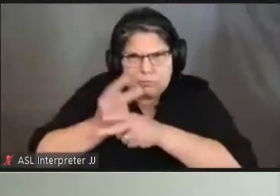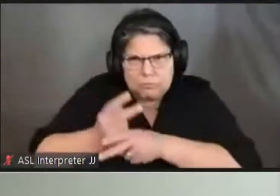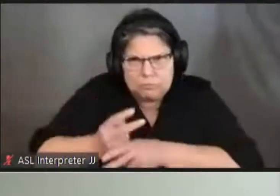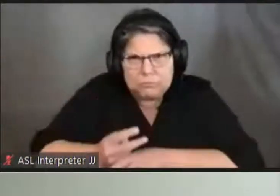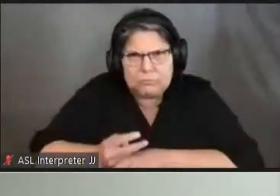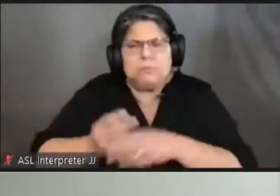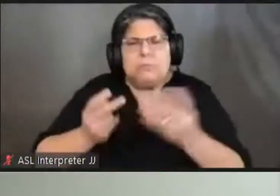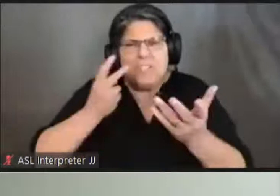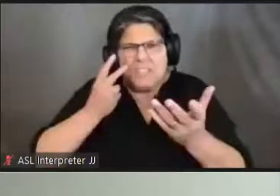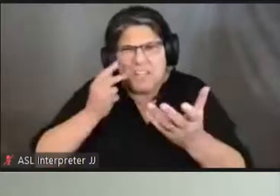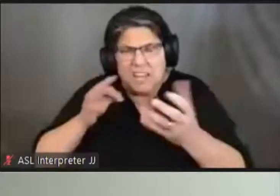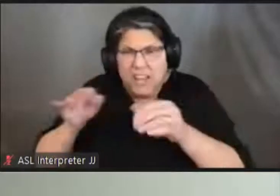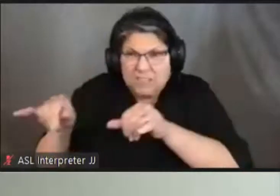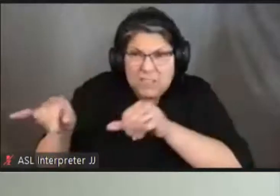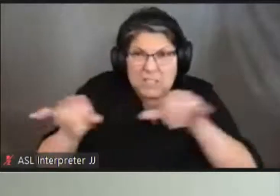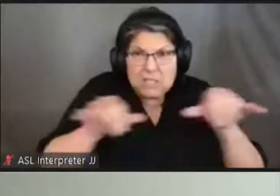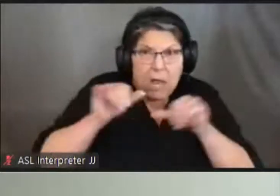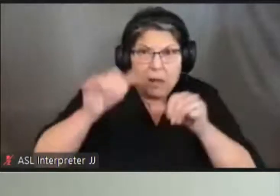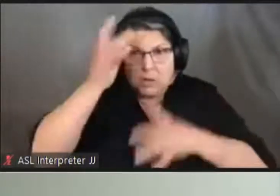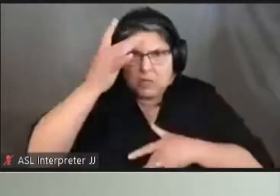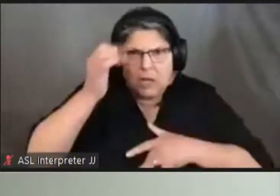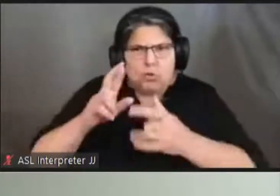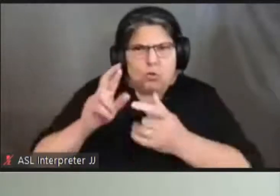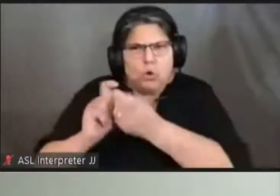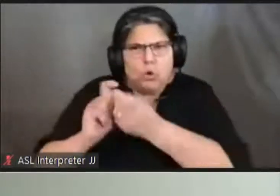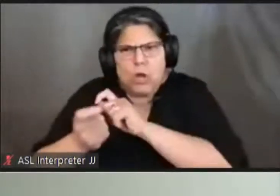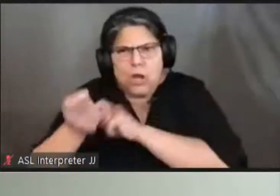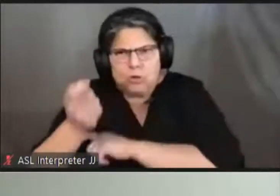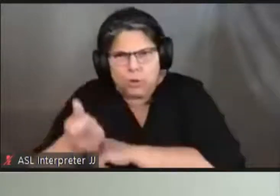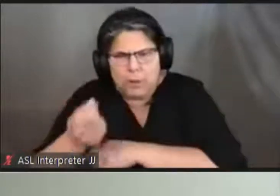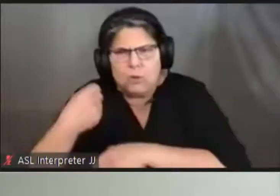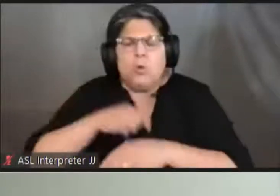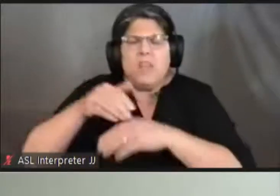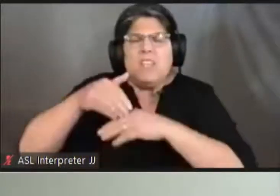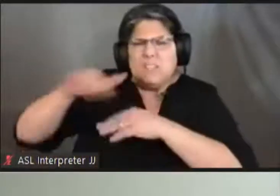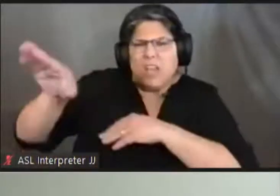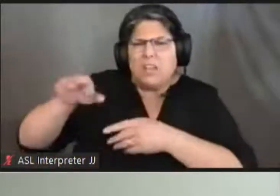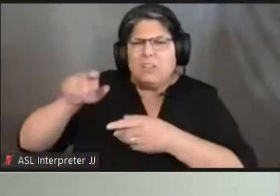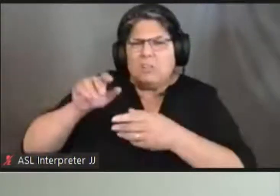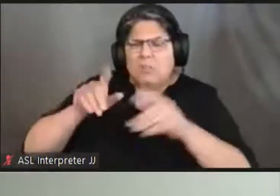are sending it to the Solano lab, which is our county lab. And that